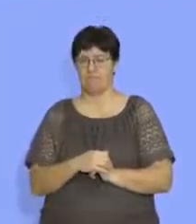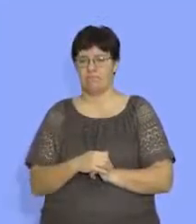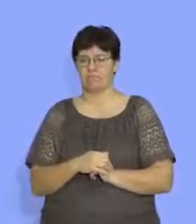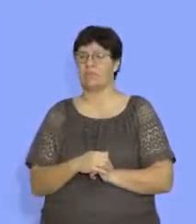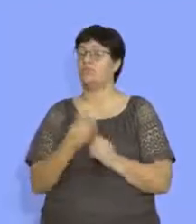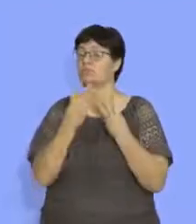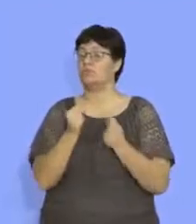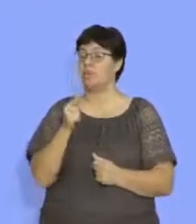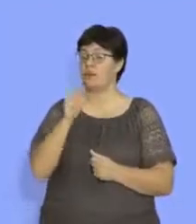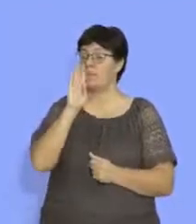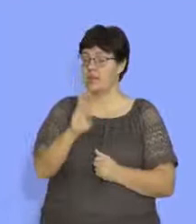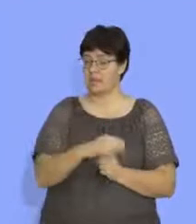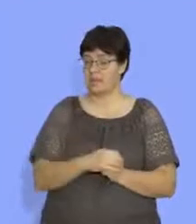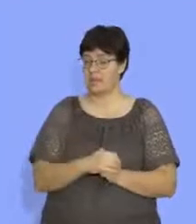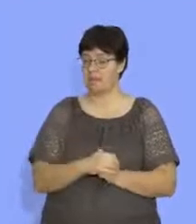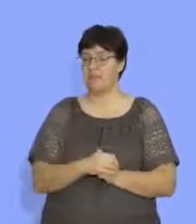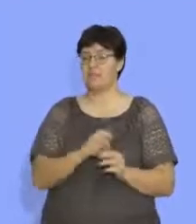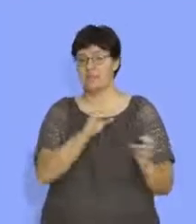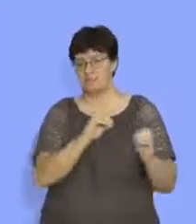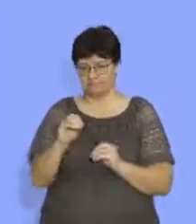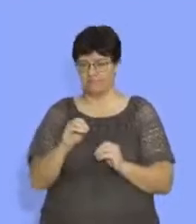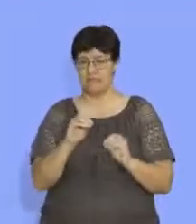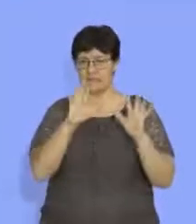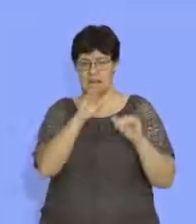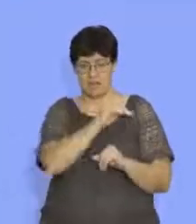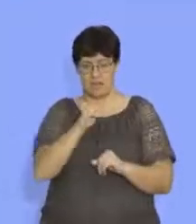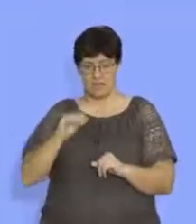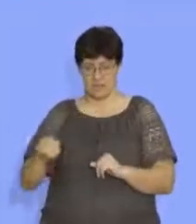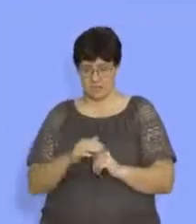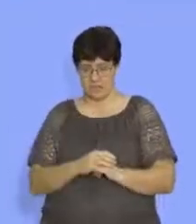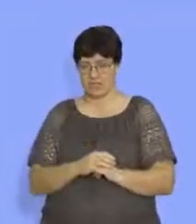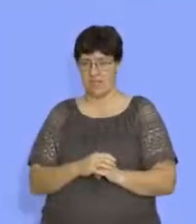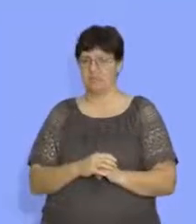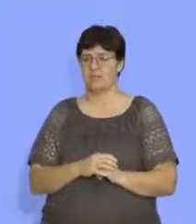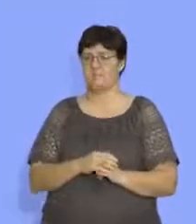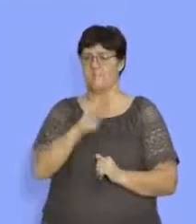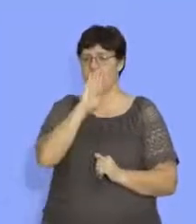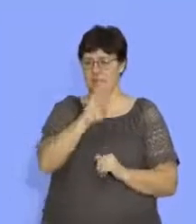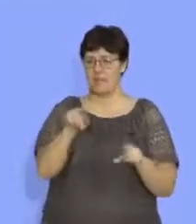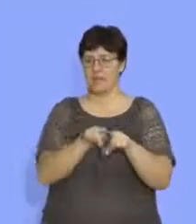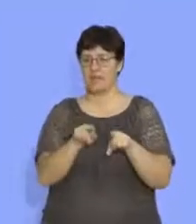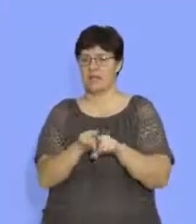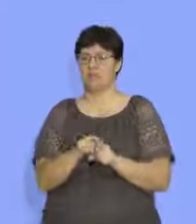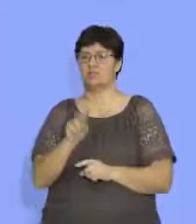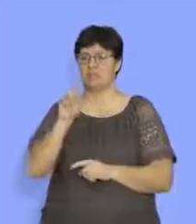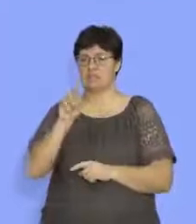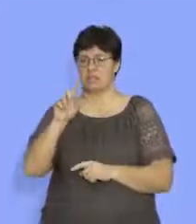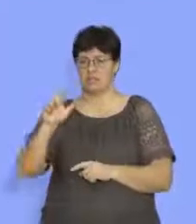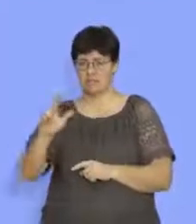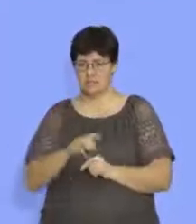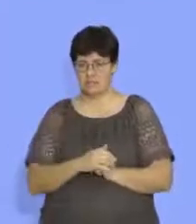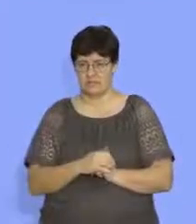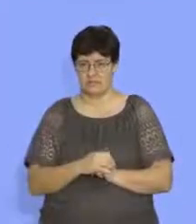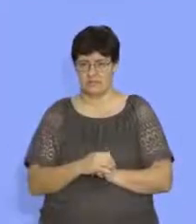270, yes. And then to solve for B, I will substitute both sides by 10. So I will have B